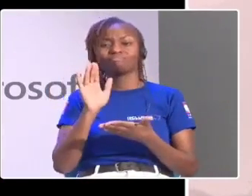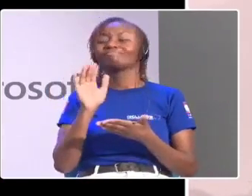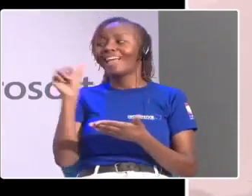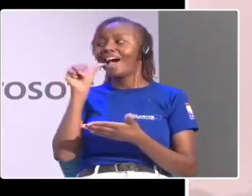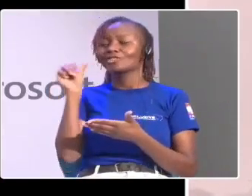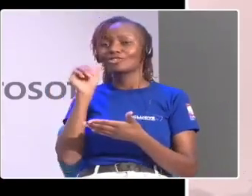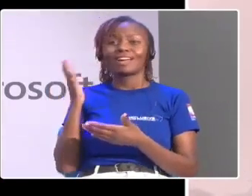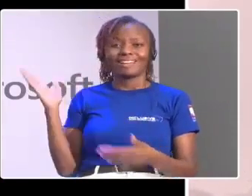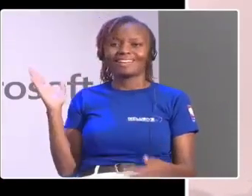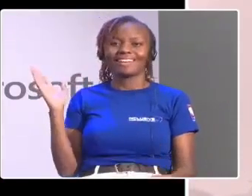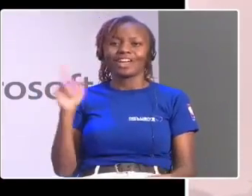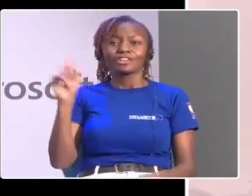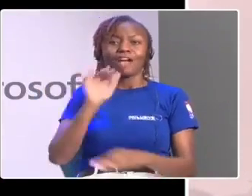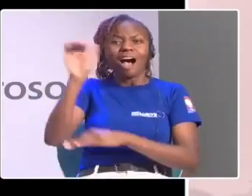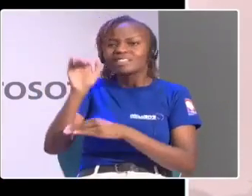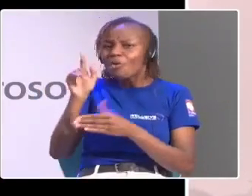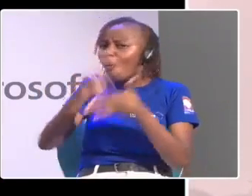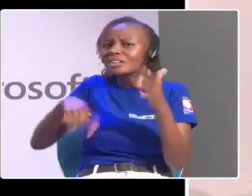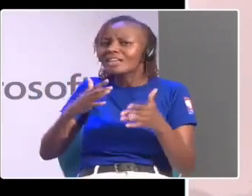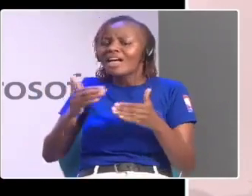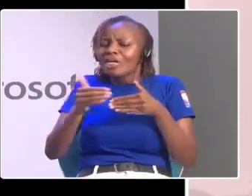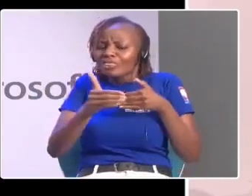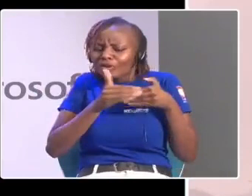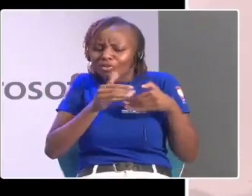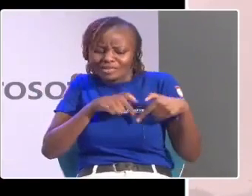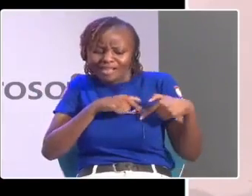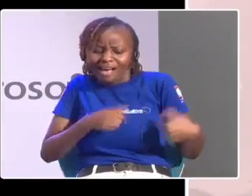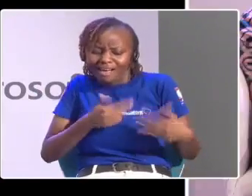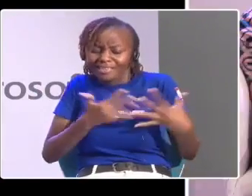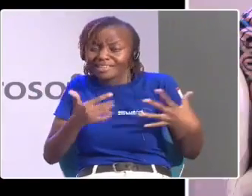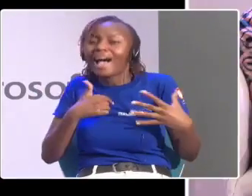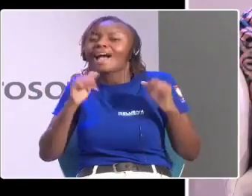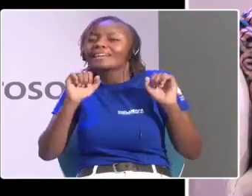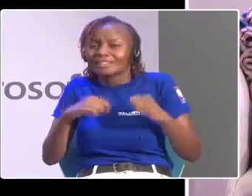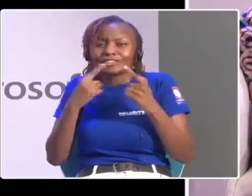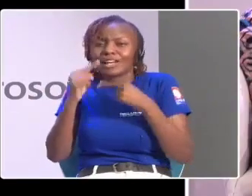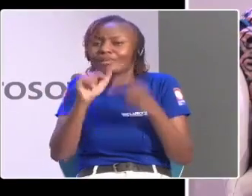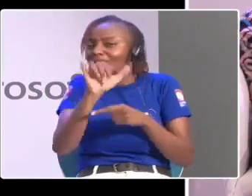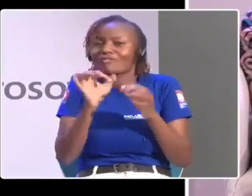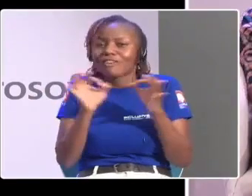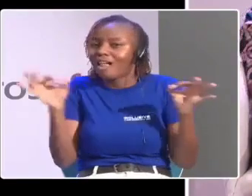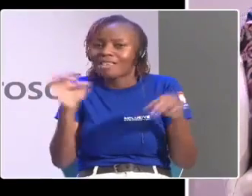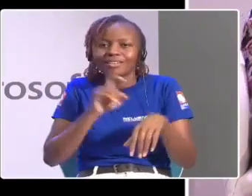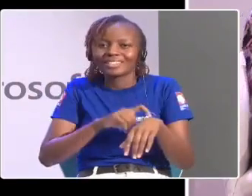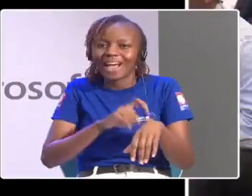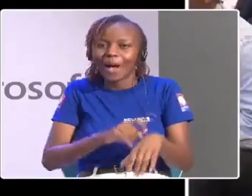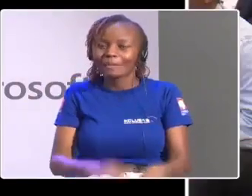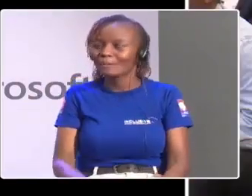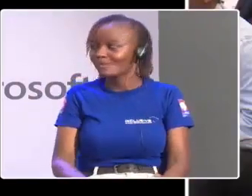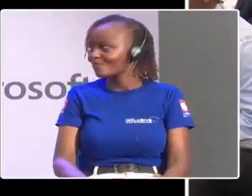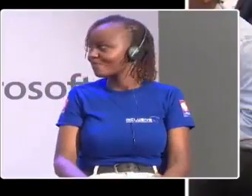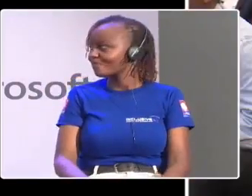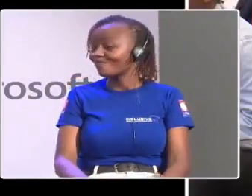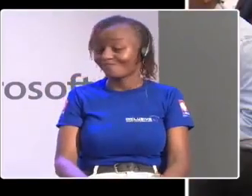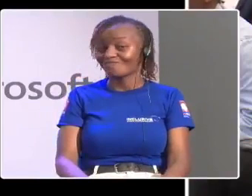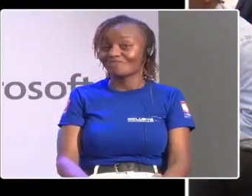you, you asked me the thing that's closest to my heart, and so I could talk about this for a long time. This is Christopher, and there's just one